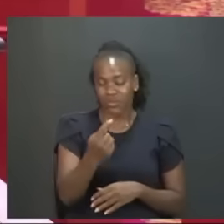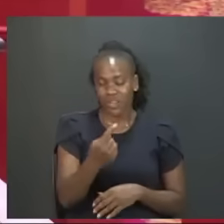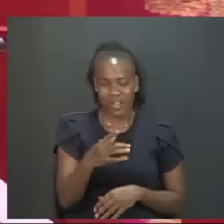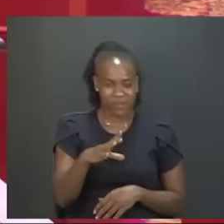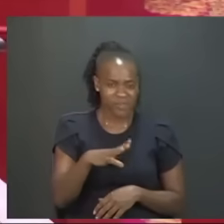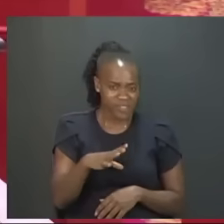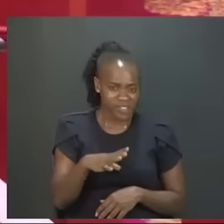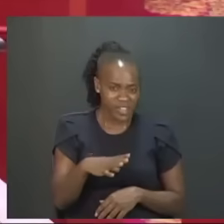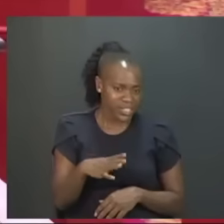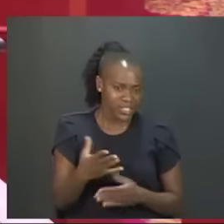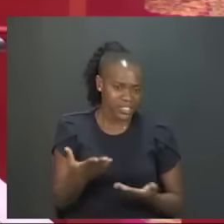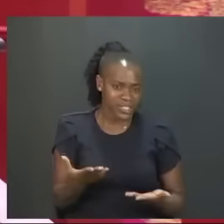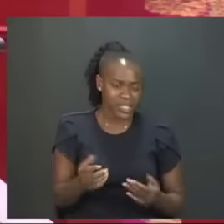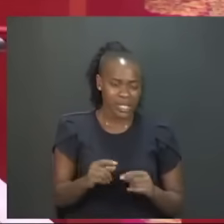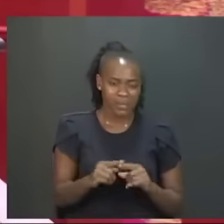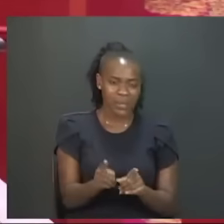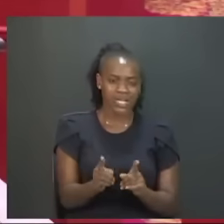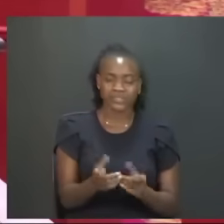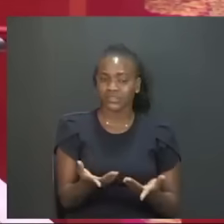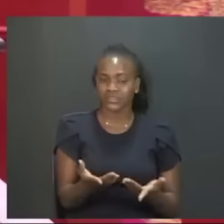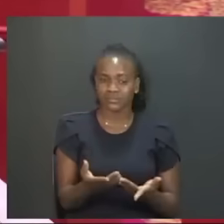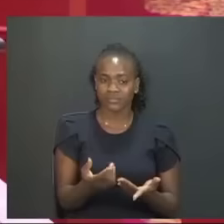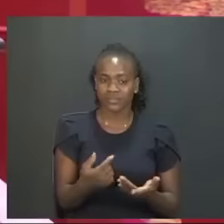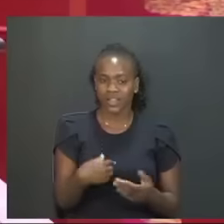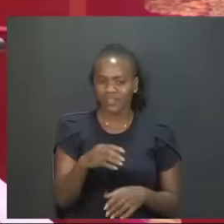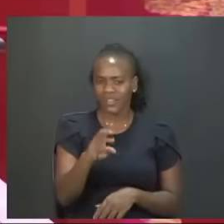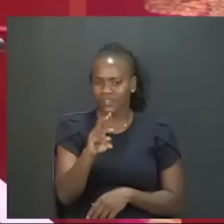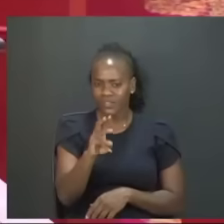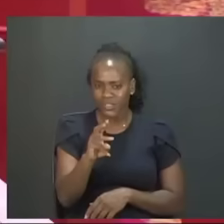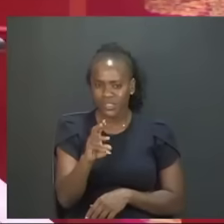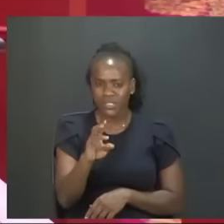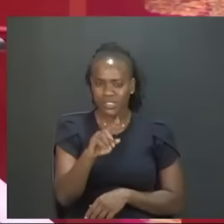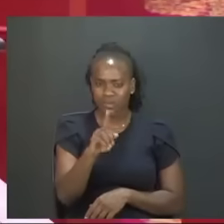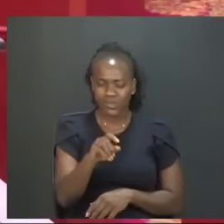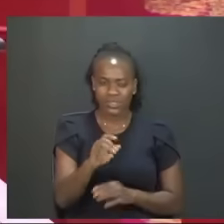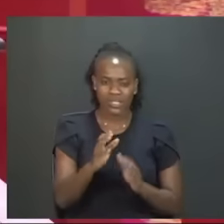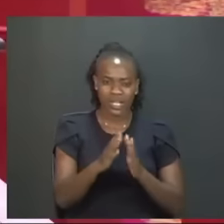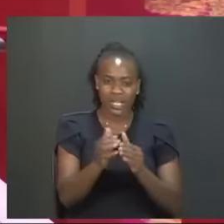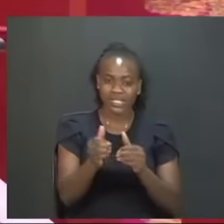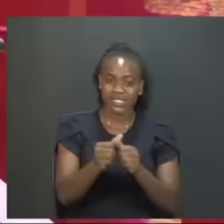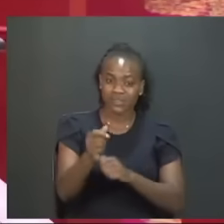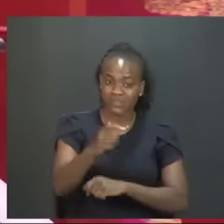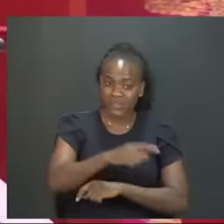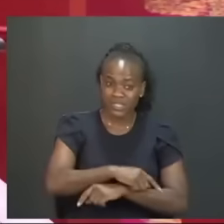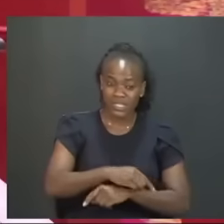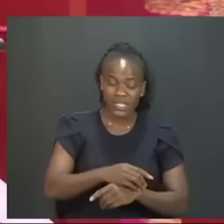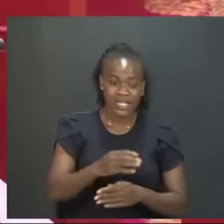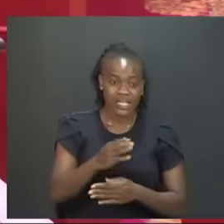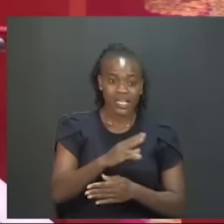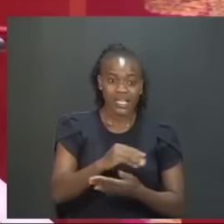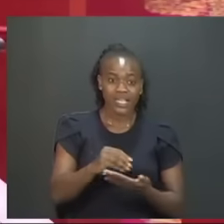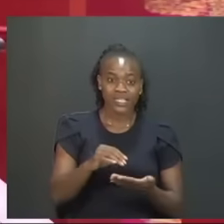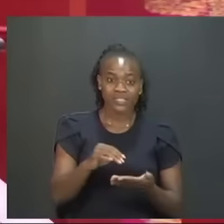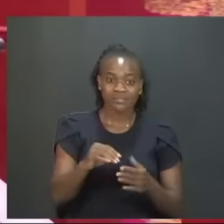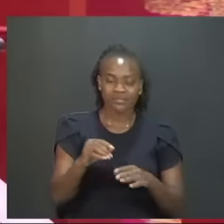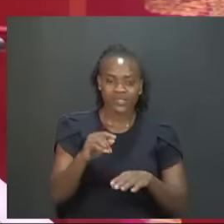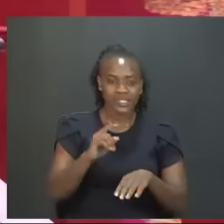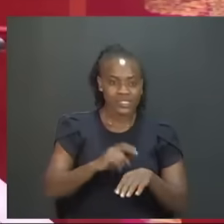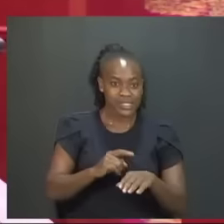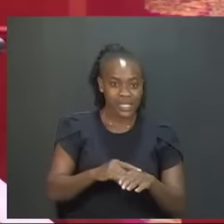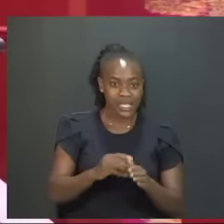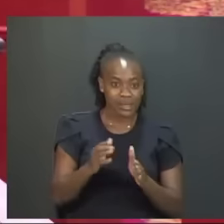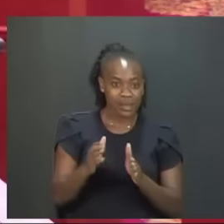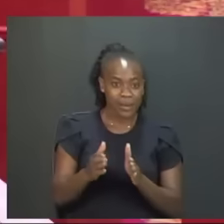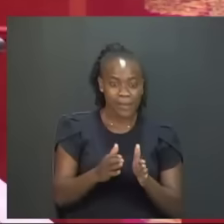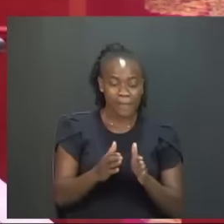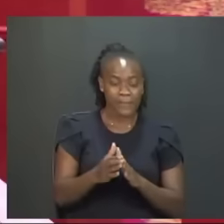reason, averagely, we have about 16 questions asked. And we always exceed the time allocated by our